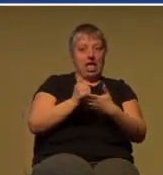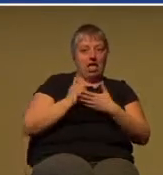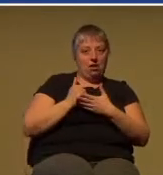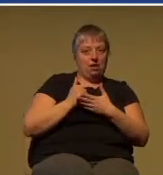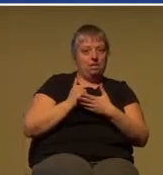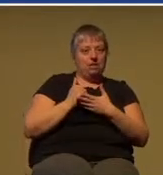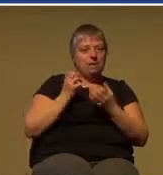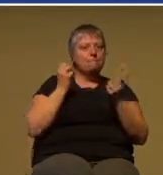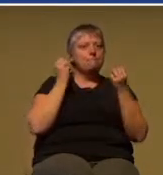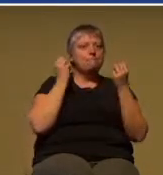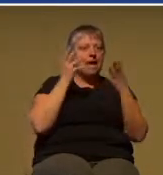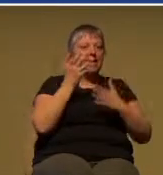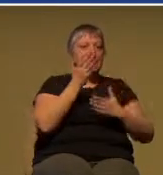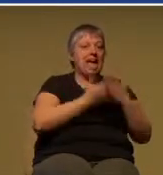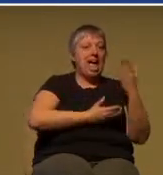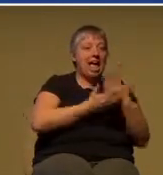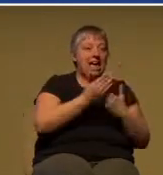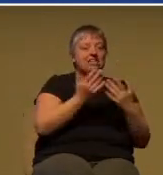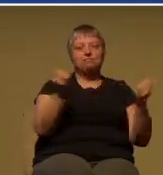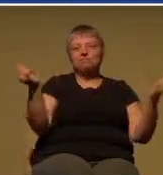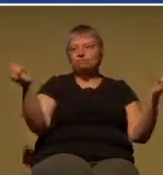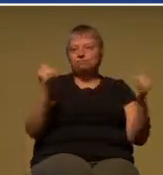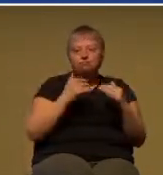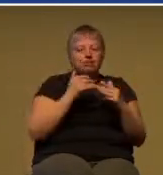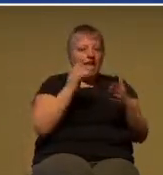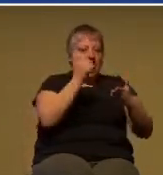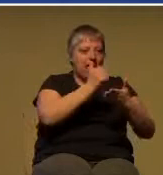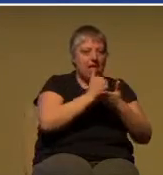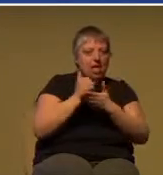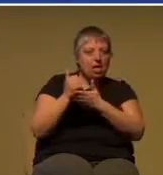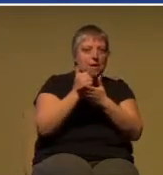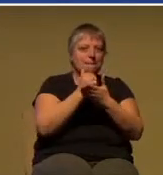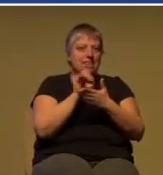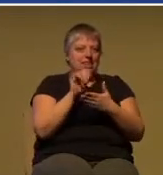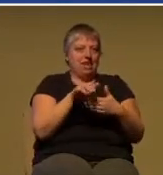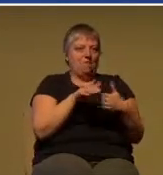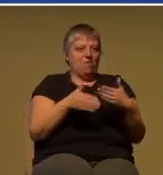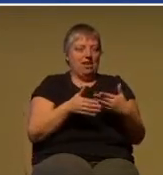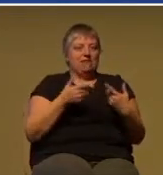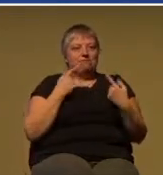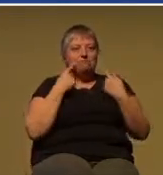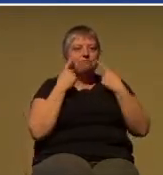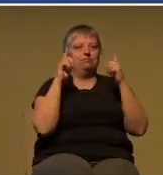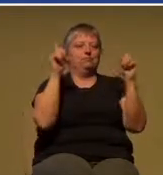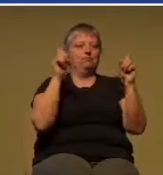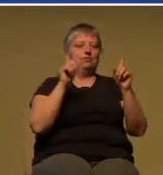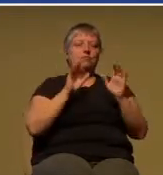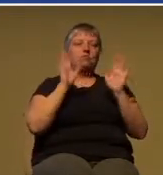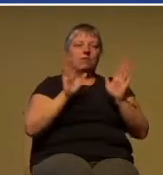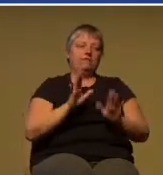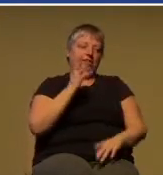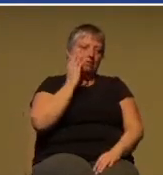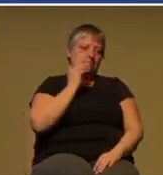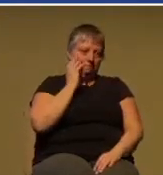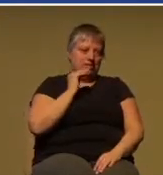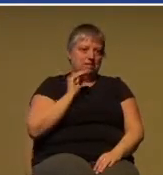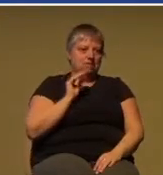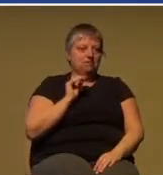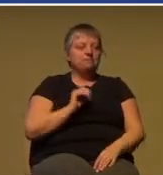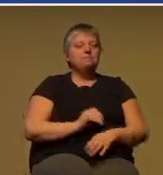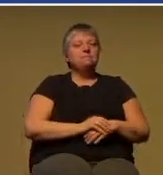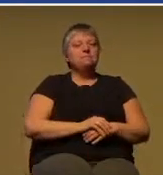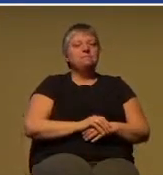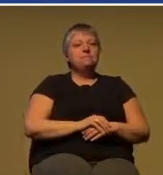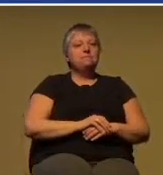many hands came together to pull that weekend off, and it was just a wonderful experience for us.